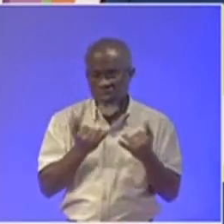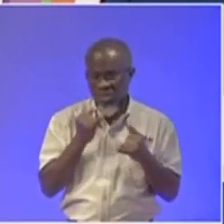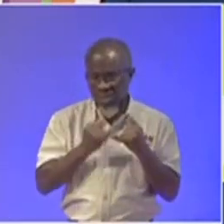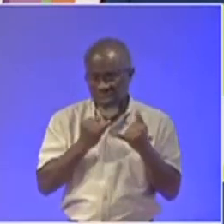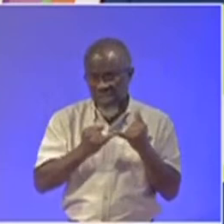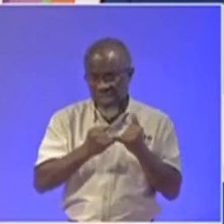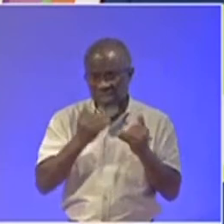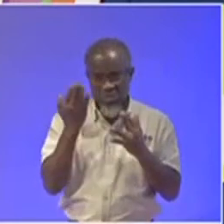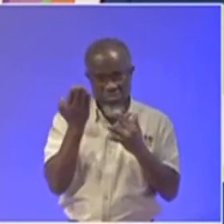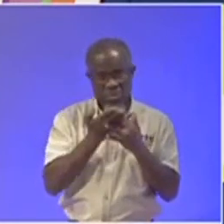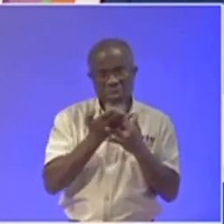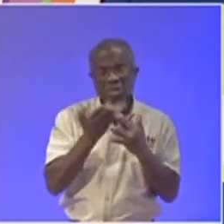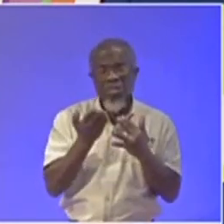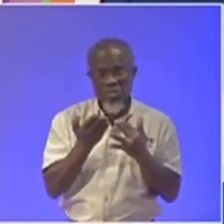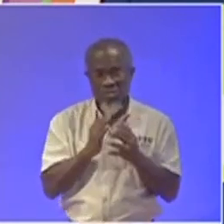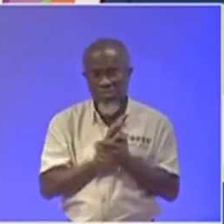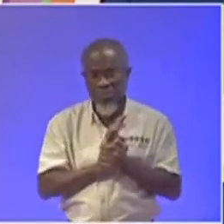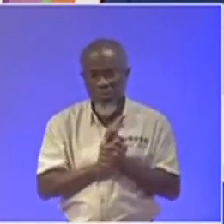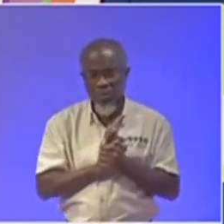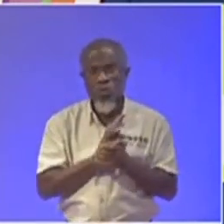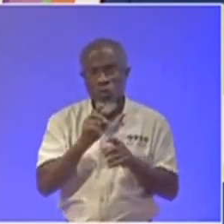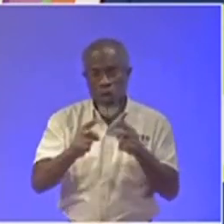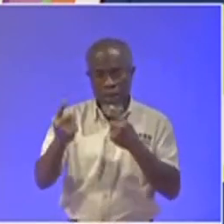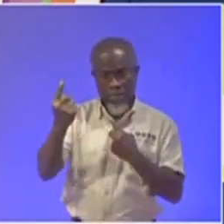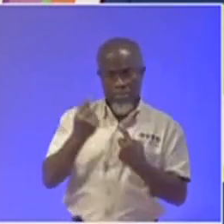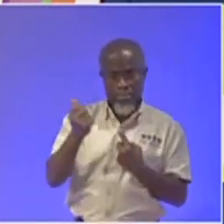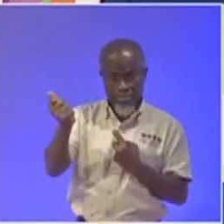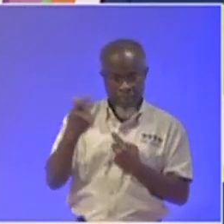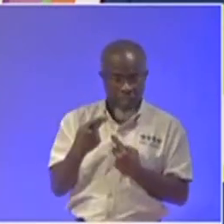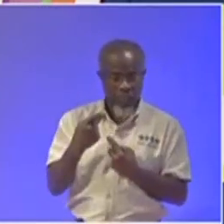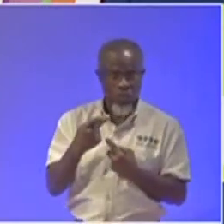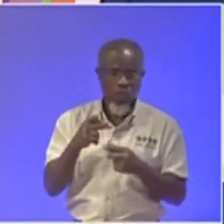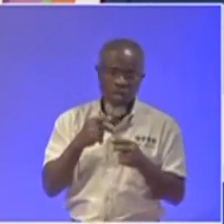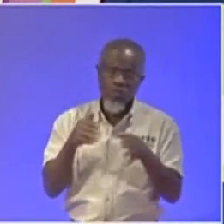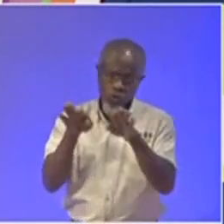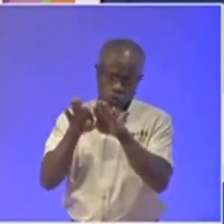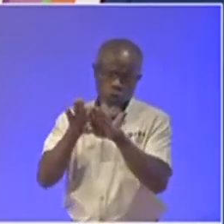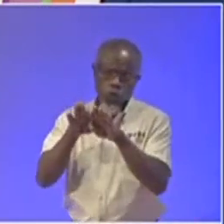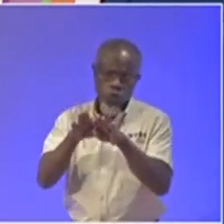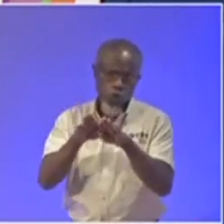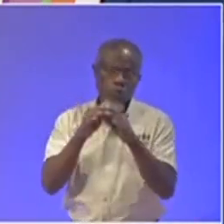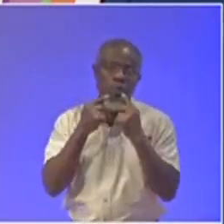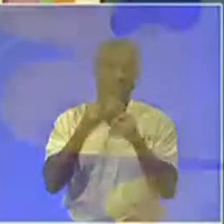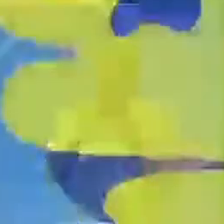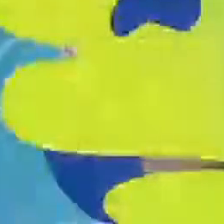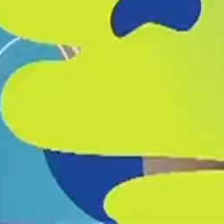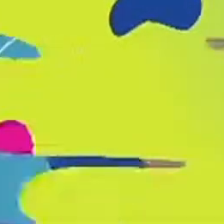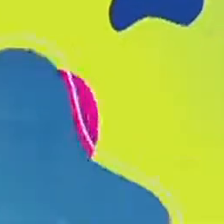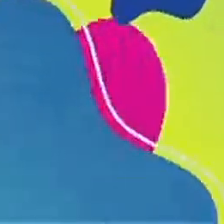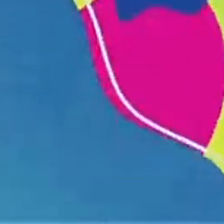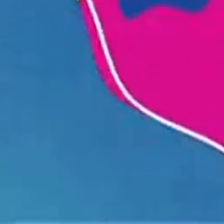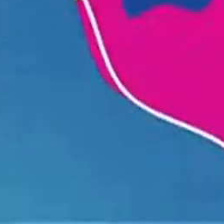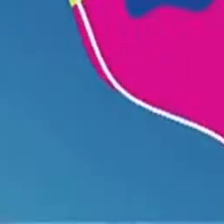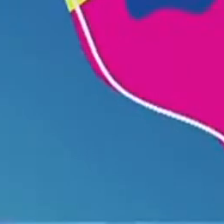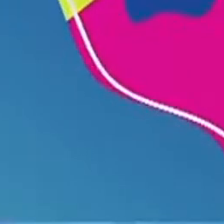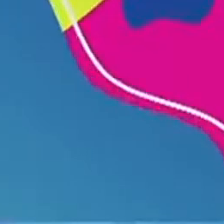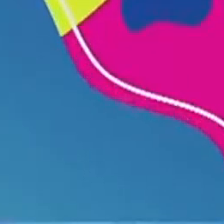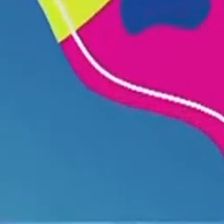final day. And when we return, we have closing arguments from both you, Ms. Bastian, and you, Dr. Skerritt. Stay with us.